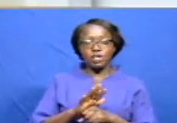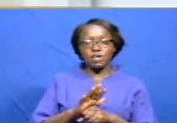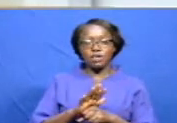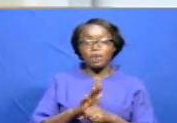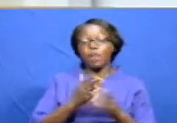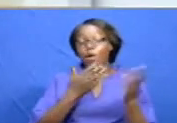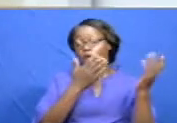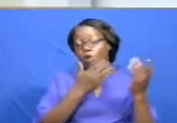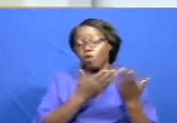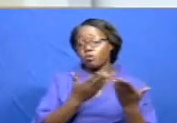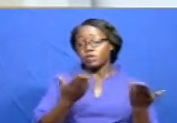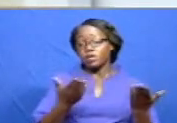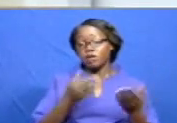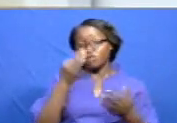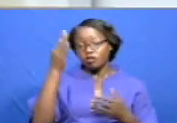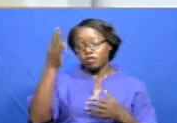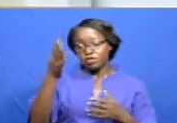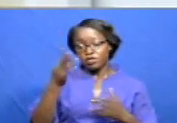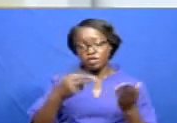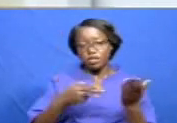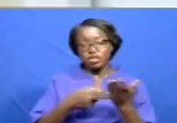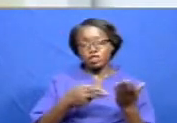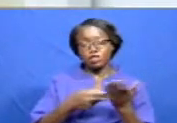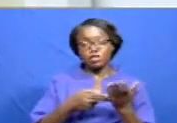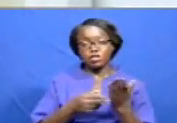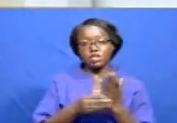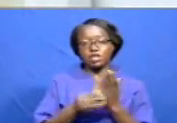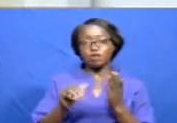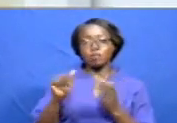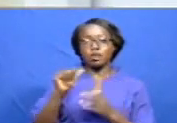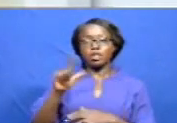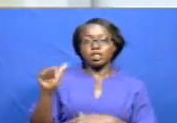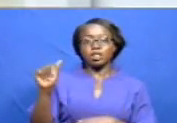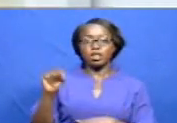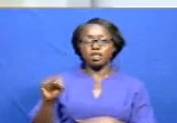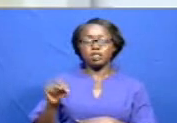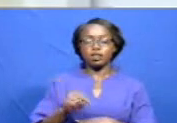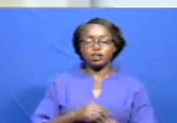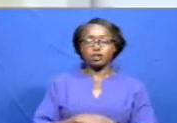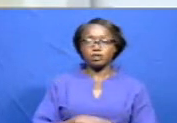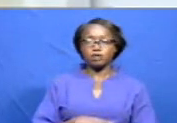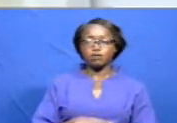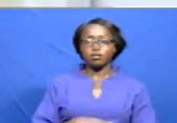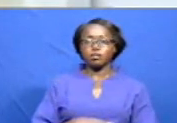is still hope for the future in technology. My name is Alan Aoko. Back to you in studio.